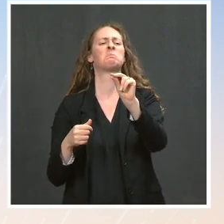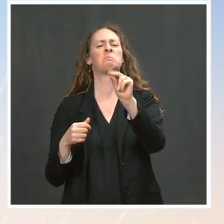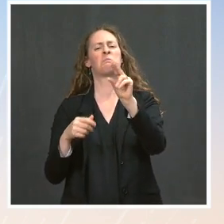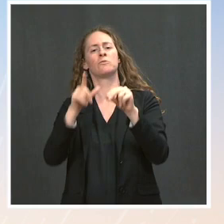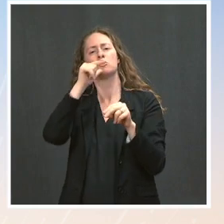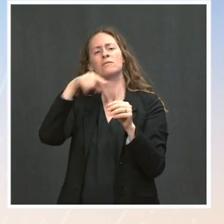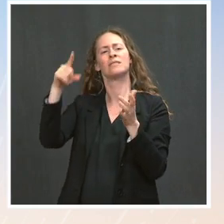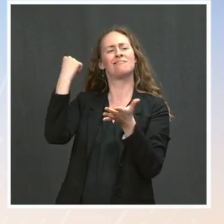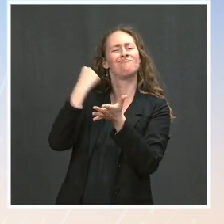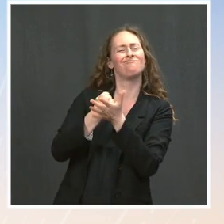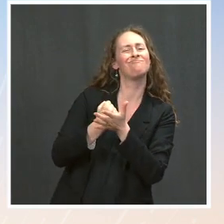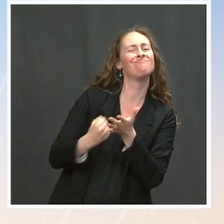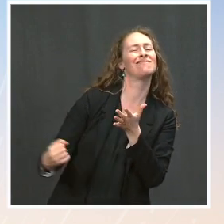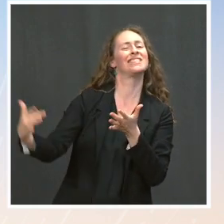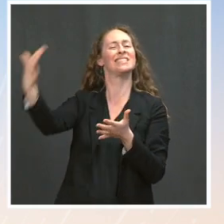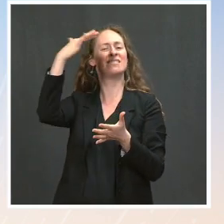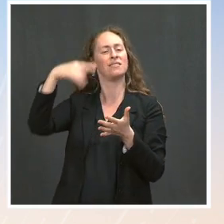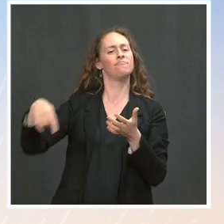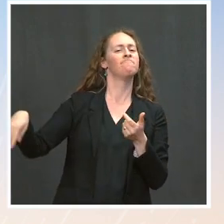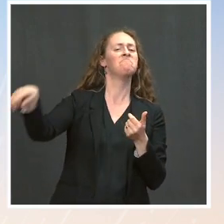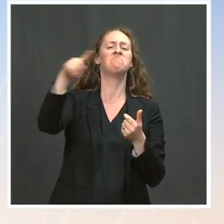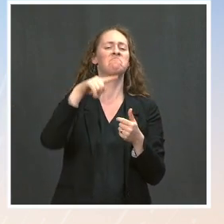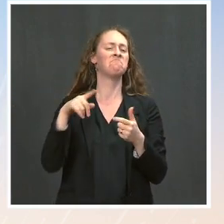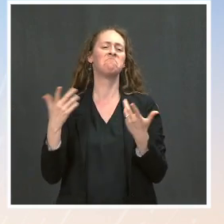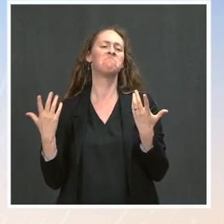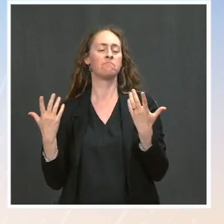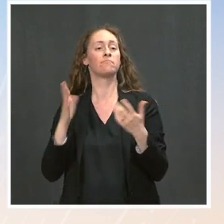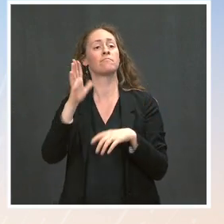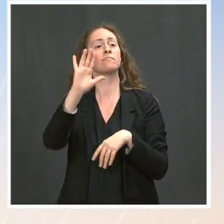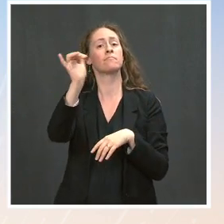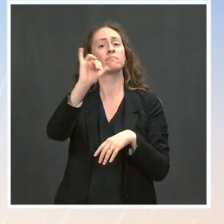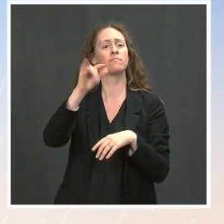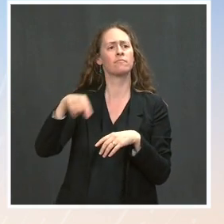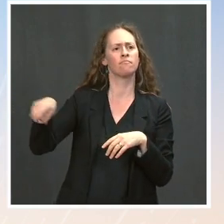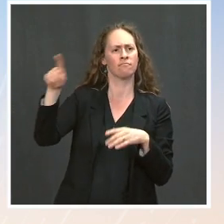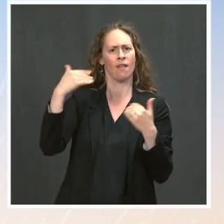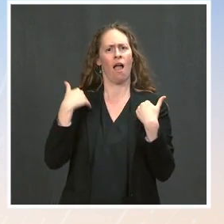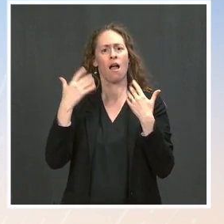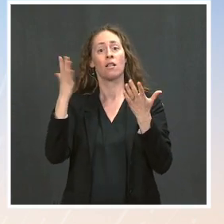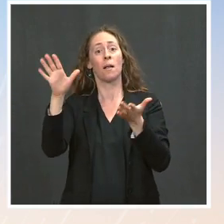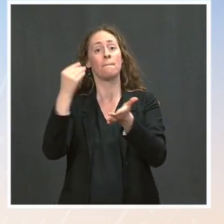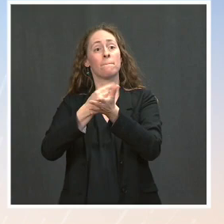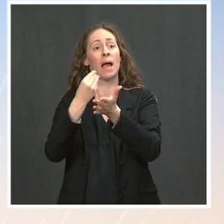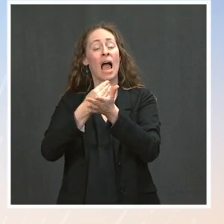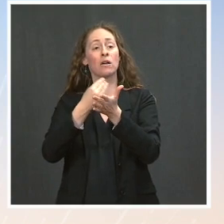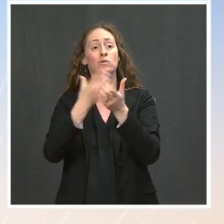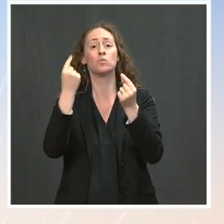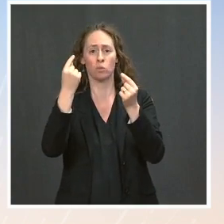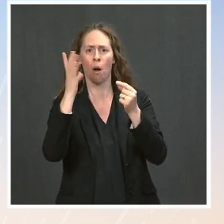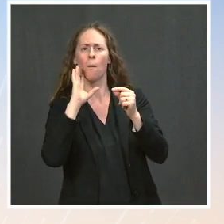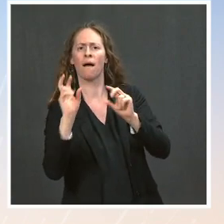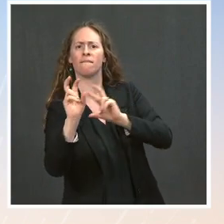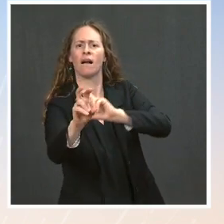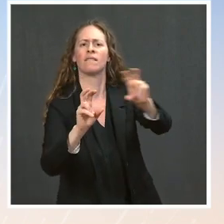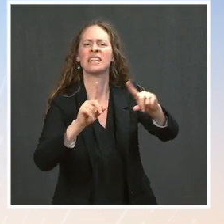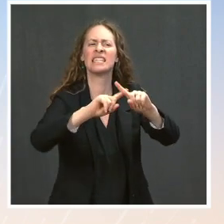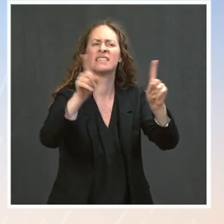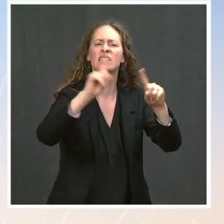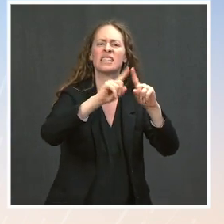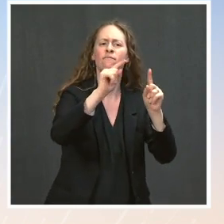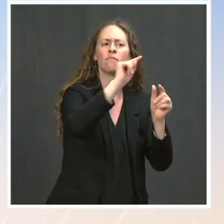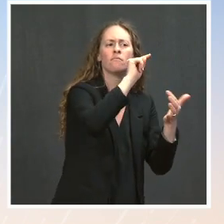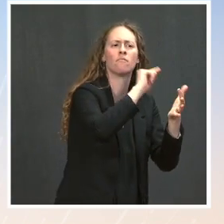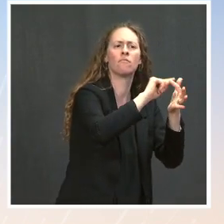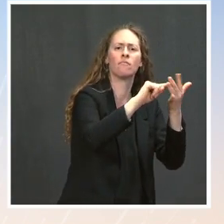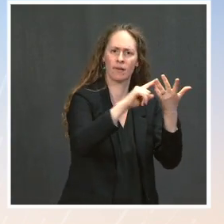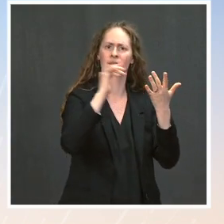two, we can use those resources to invest in areas that we know where there is convincing academic